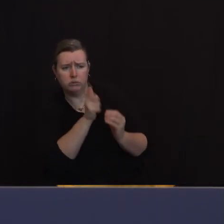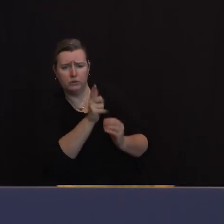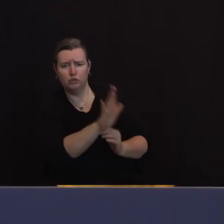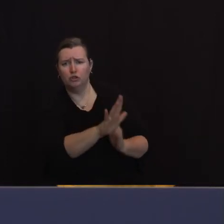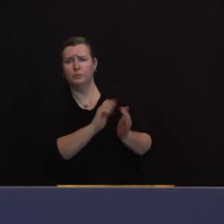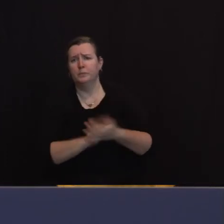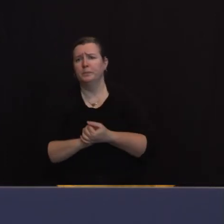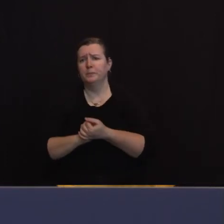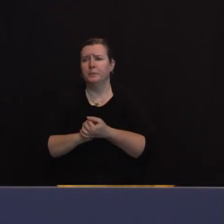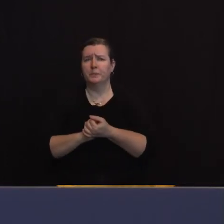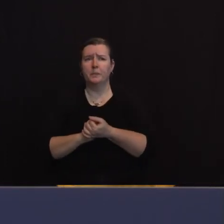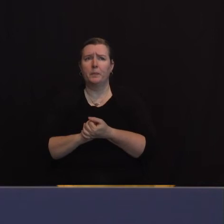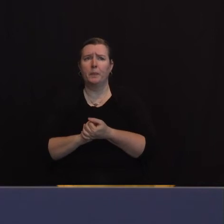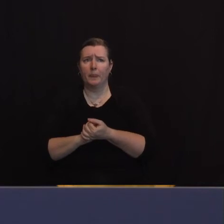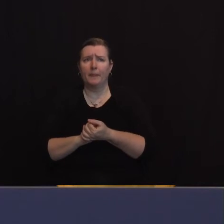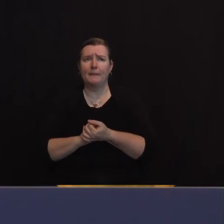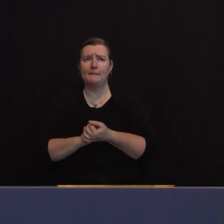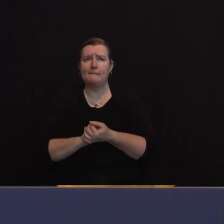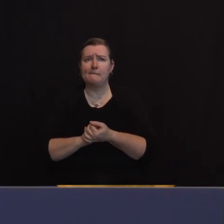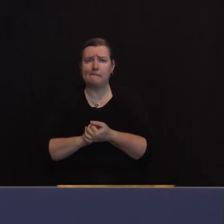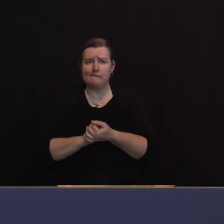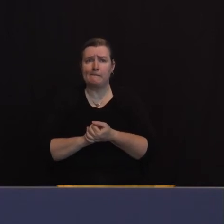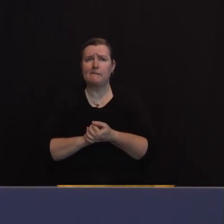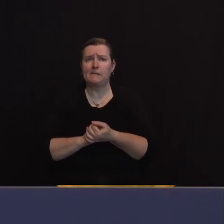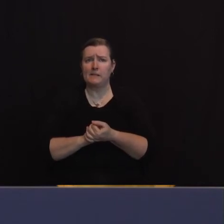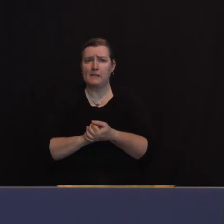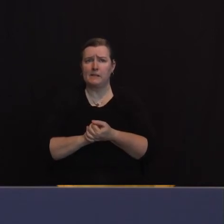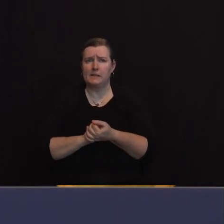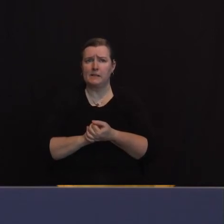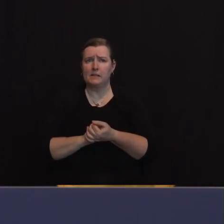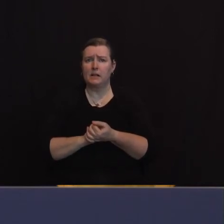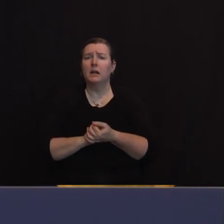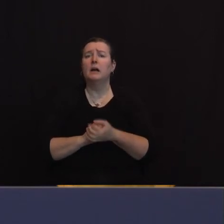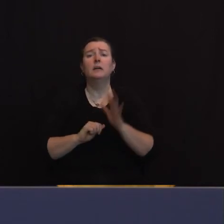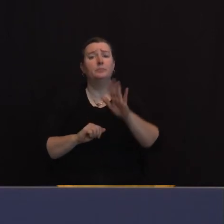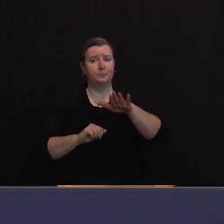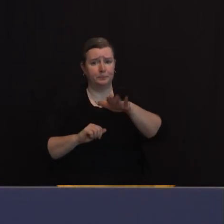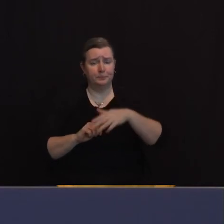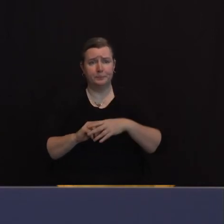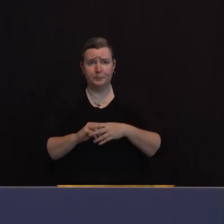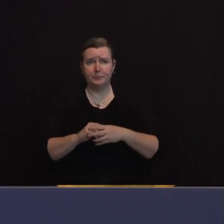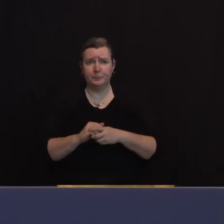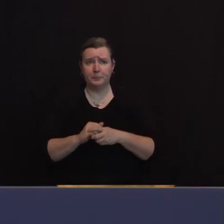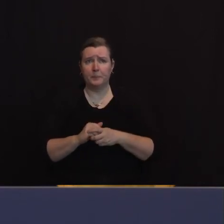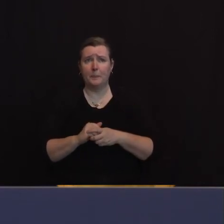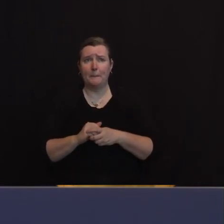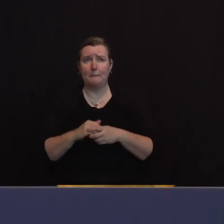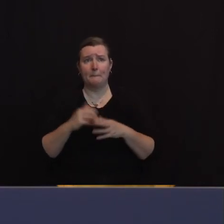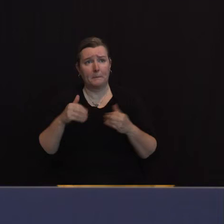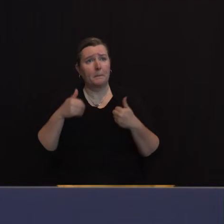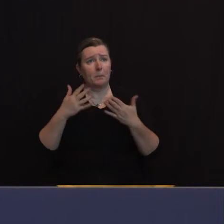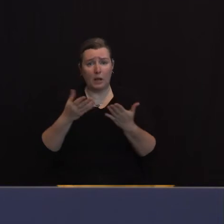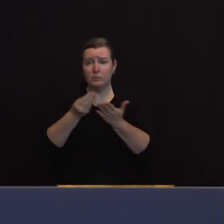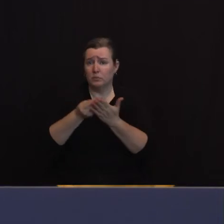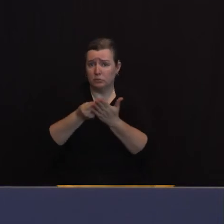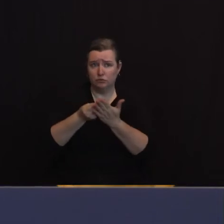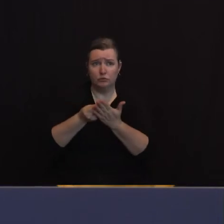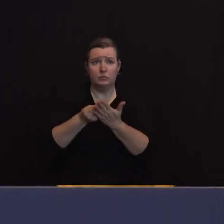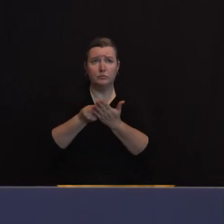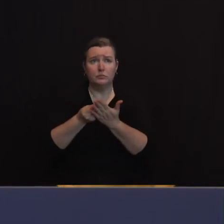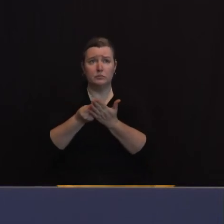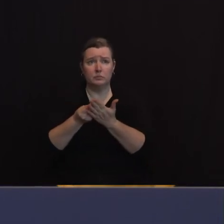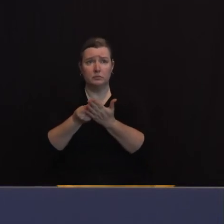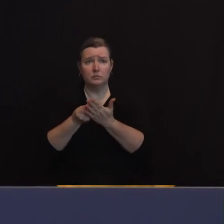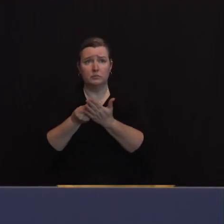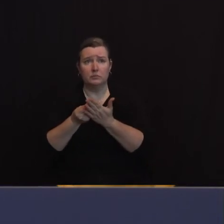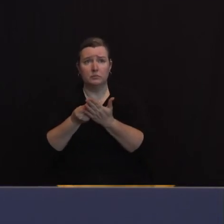Yeah, listen, I think the fact that I've presented a budget on the day that I presented it is a little bit